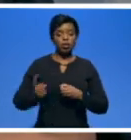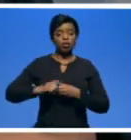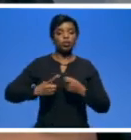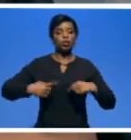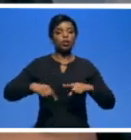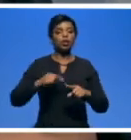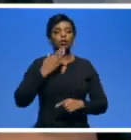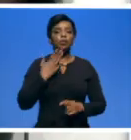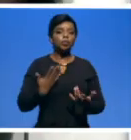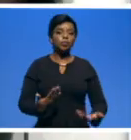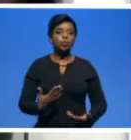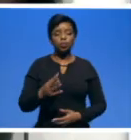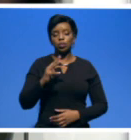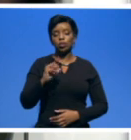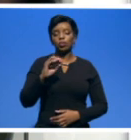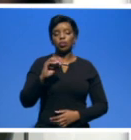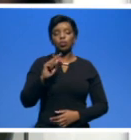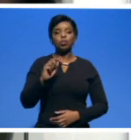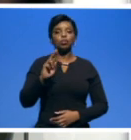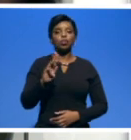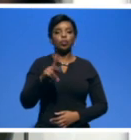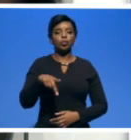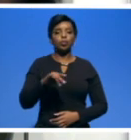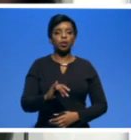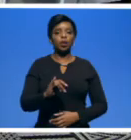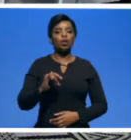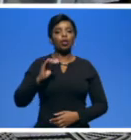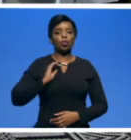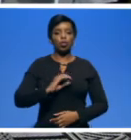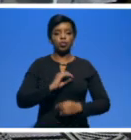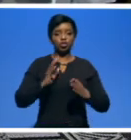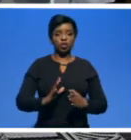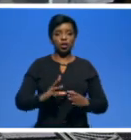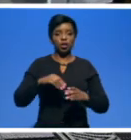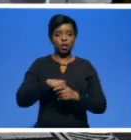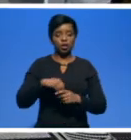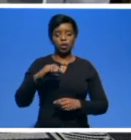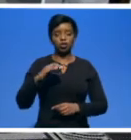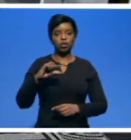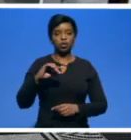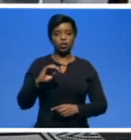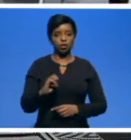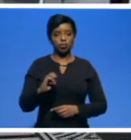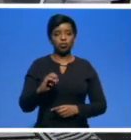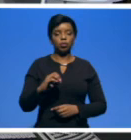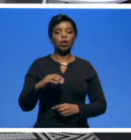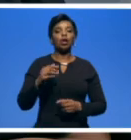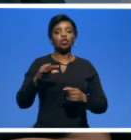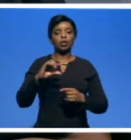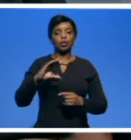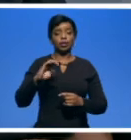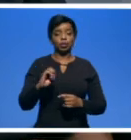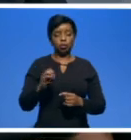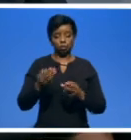Dibiela Mutupi, who is a commissioner in the Commission for Gender Equality, and also Ms. Impilo Malebe, who is also